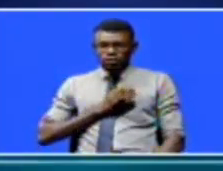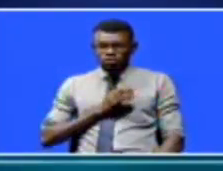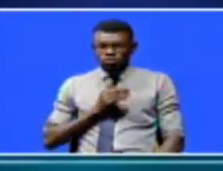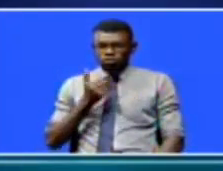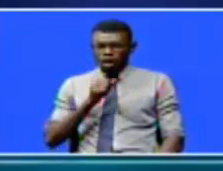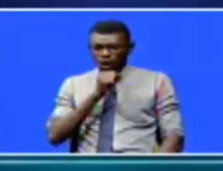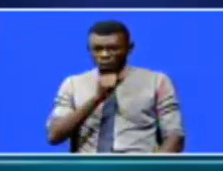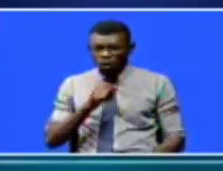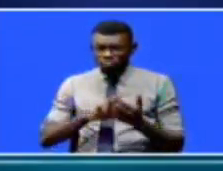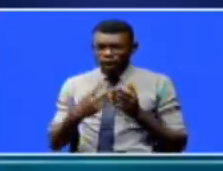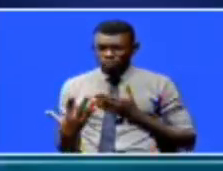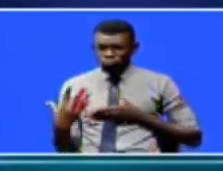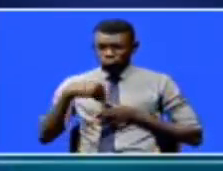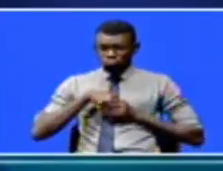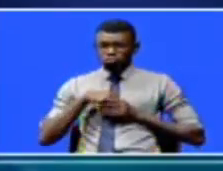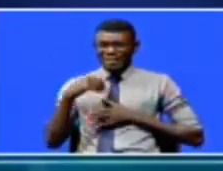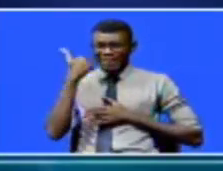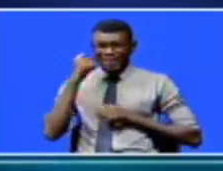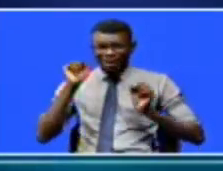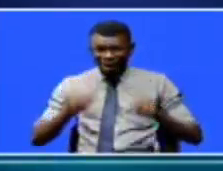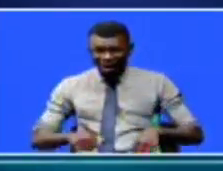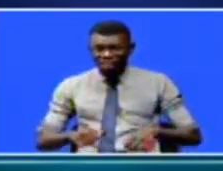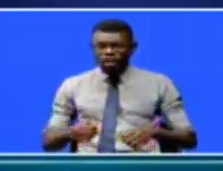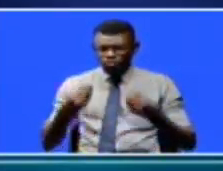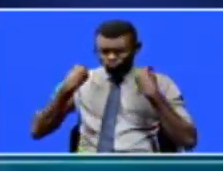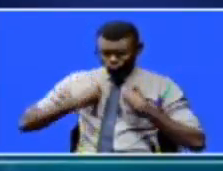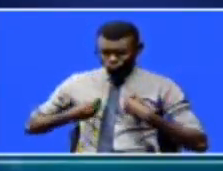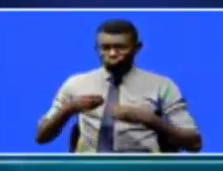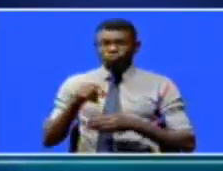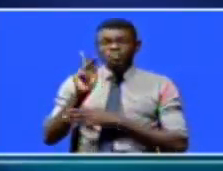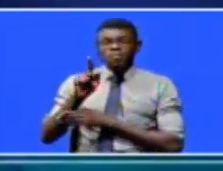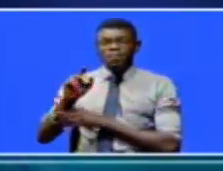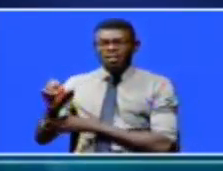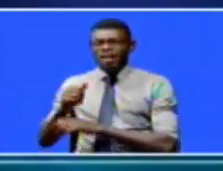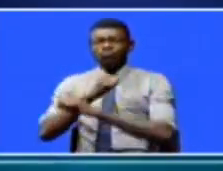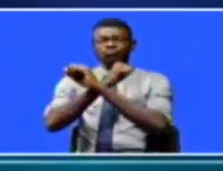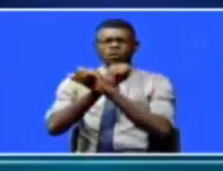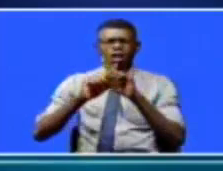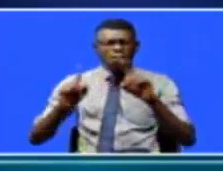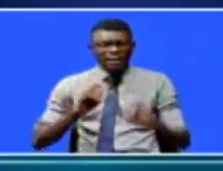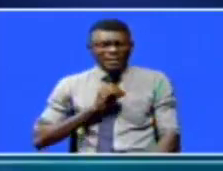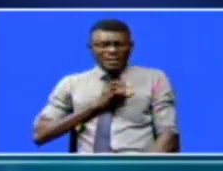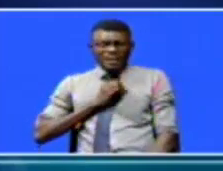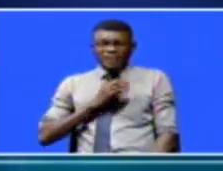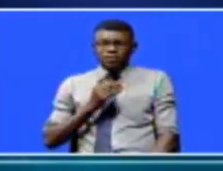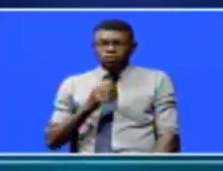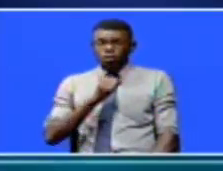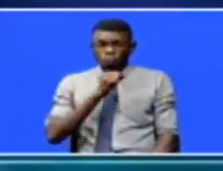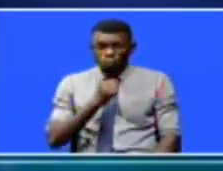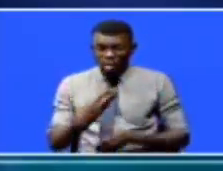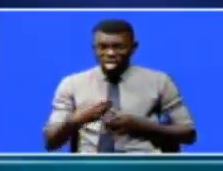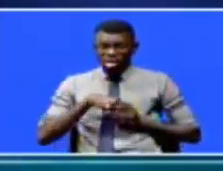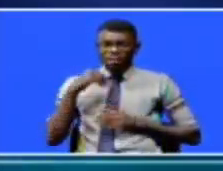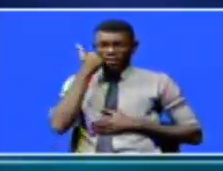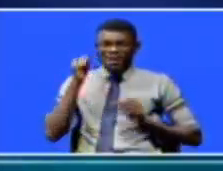just come inside me. Of course you have the PPEs, that mentality. You are like, this one just can go through. The fear